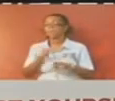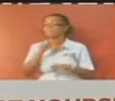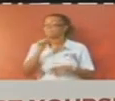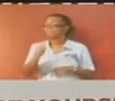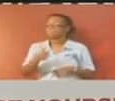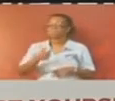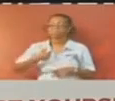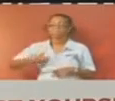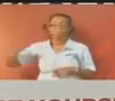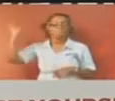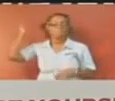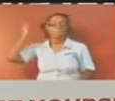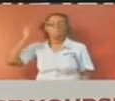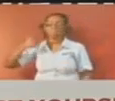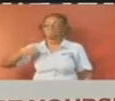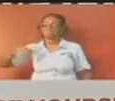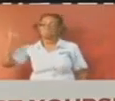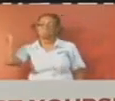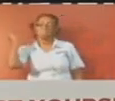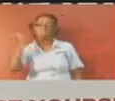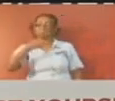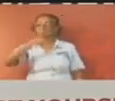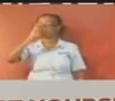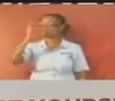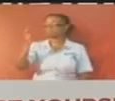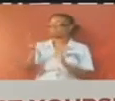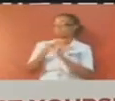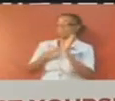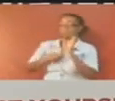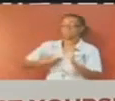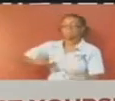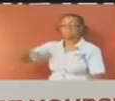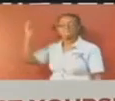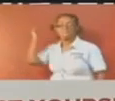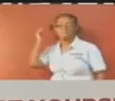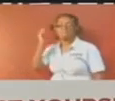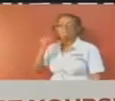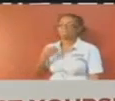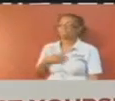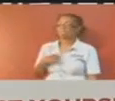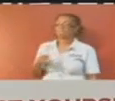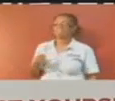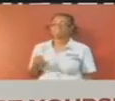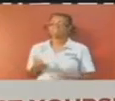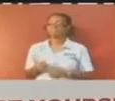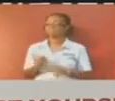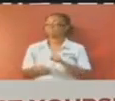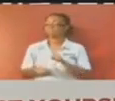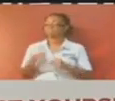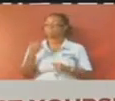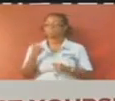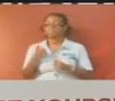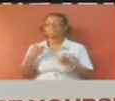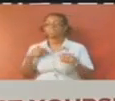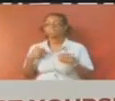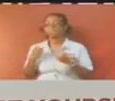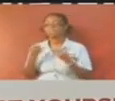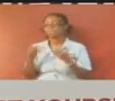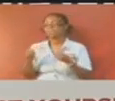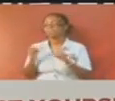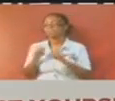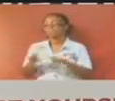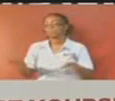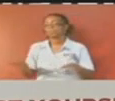The Minister of Health, and this is where my integrity is being called into question, I have always